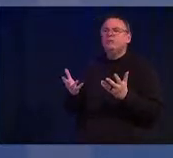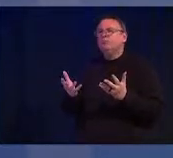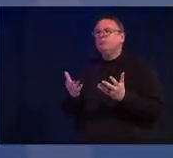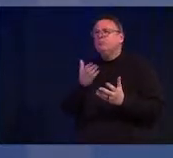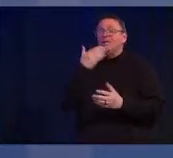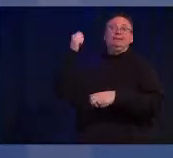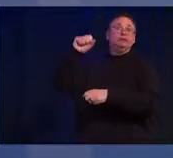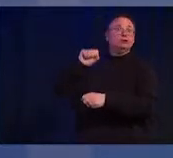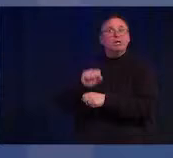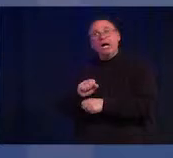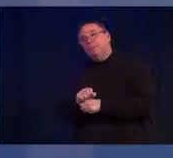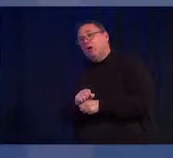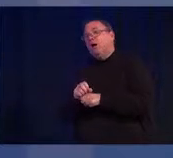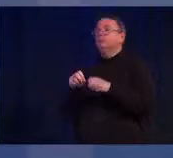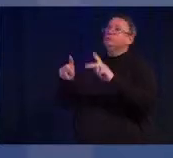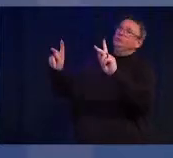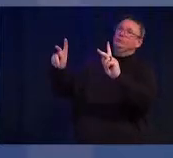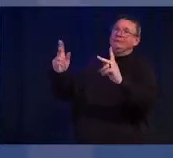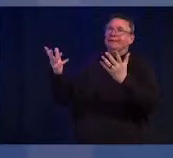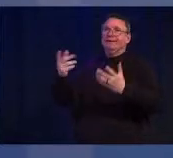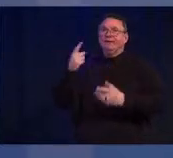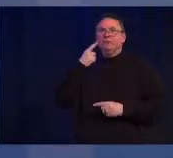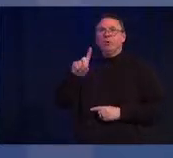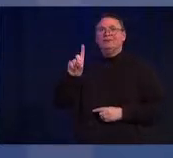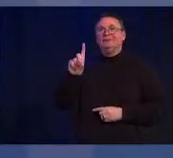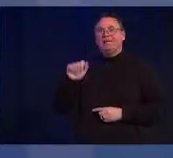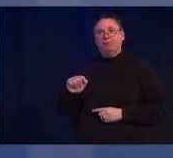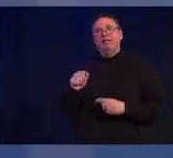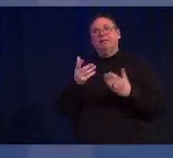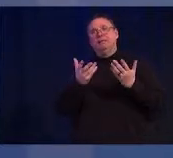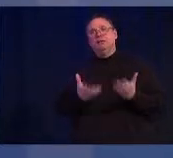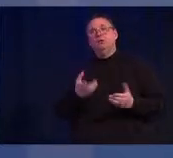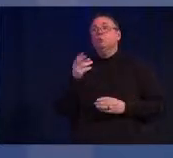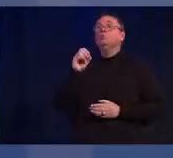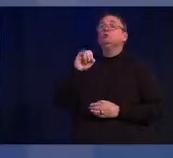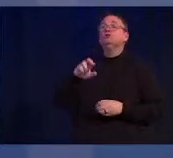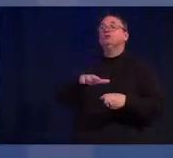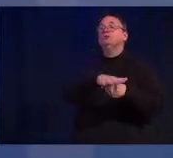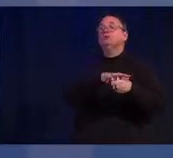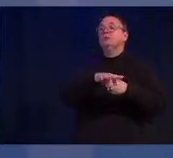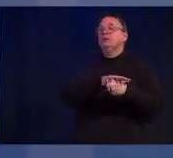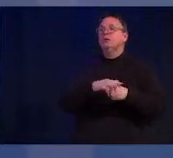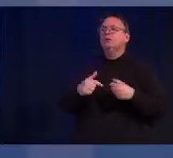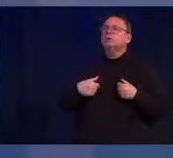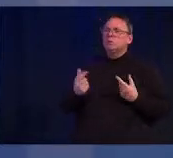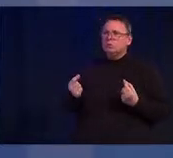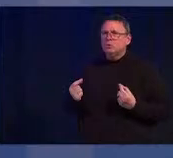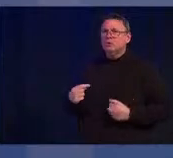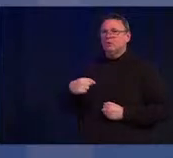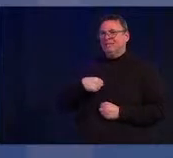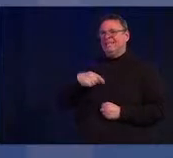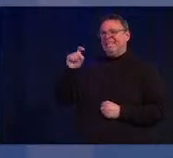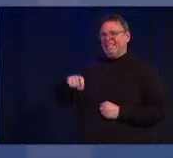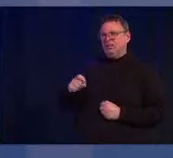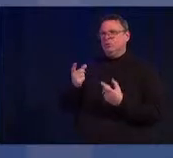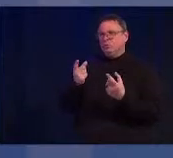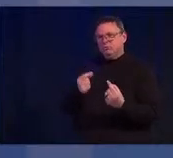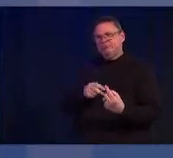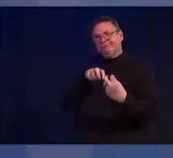employment for disabled Hoosiers, what we need to do is we need to sit down and we need to